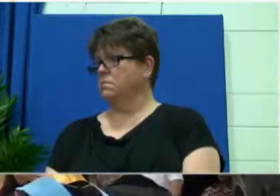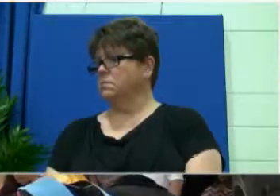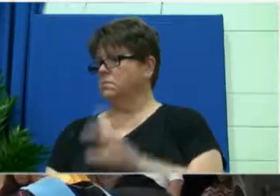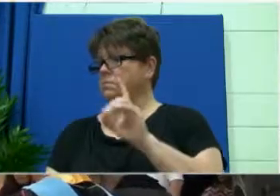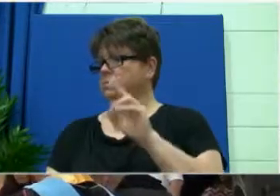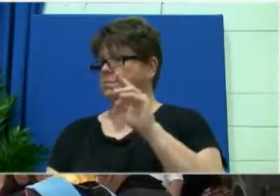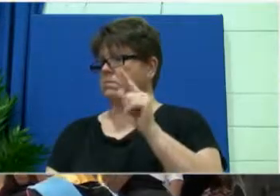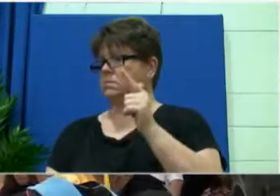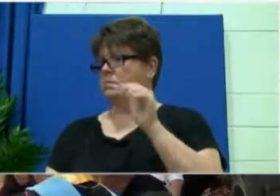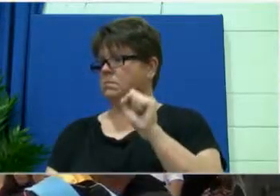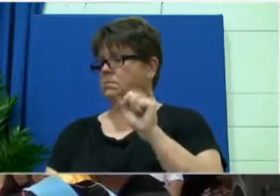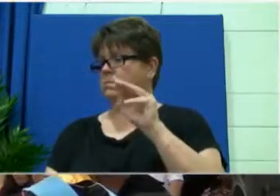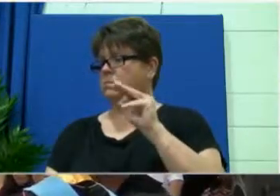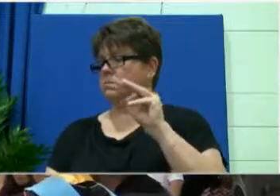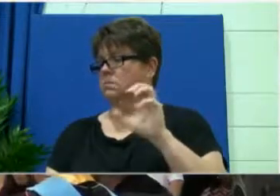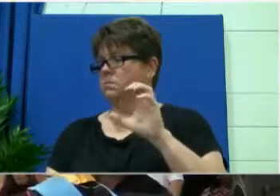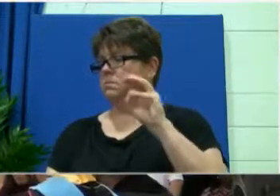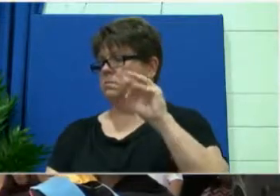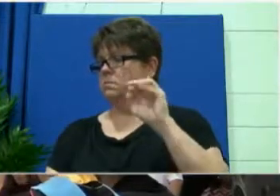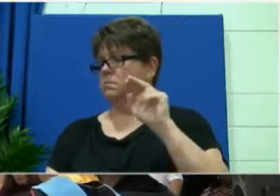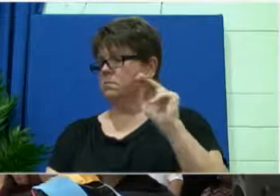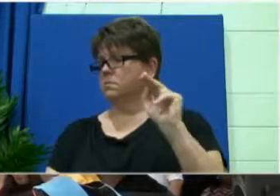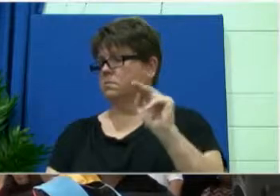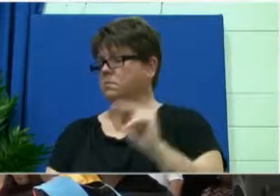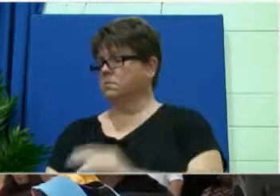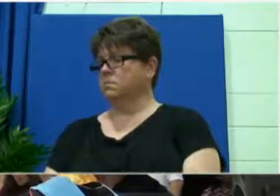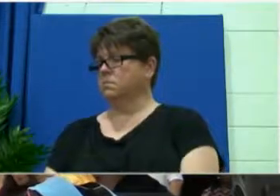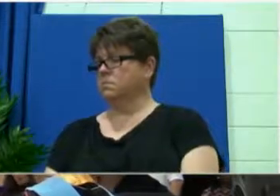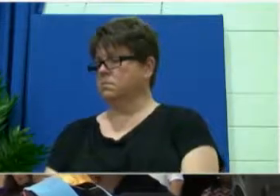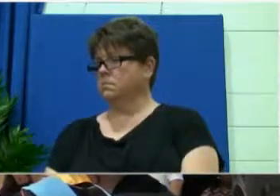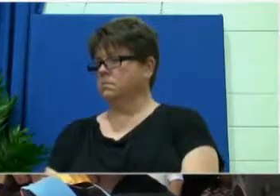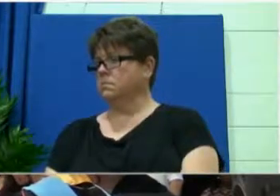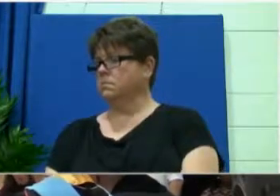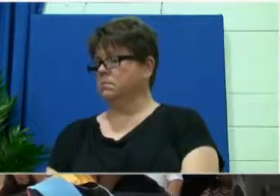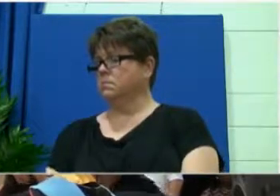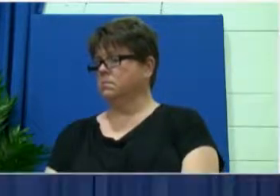Douglas McMinn, Associate in Applied Science, Paramedicine.